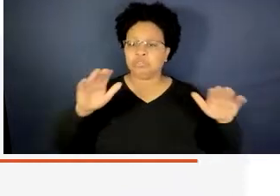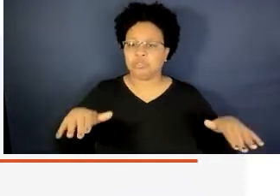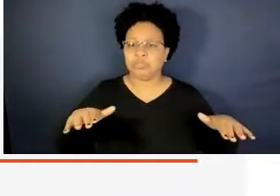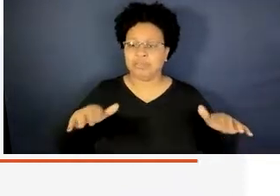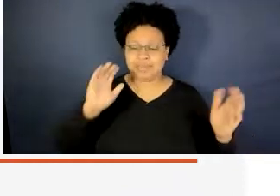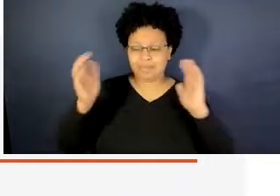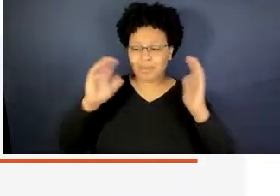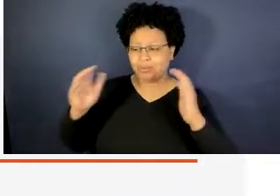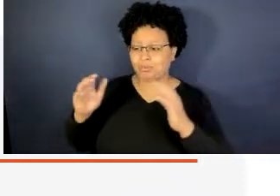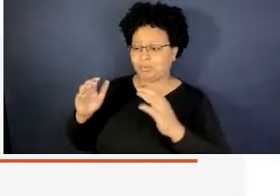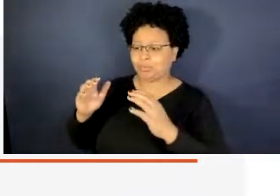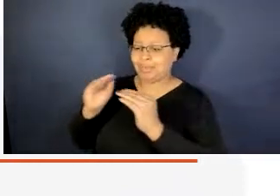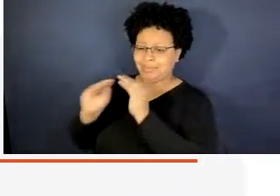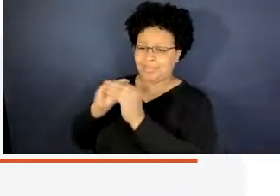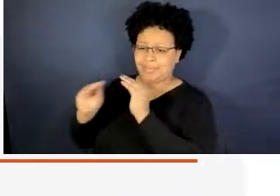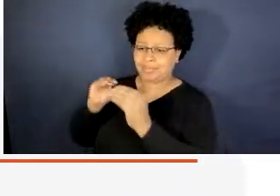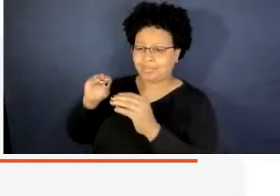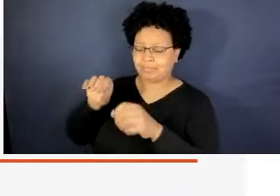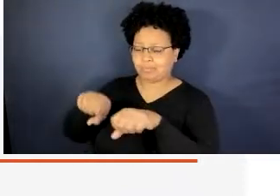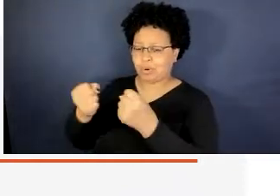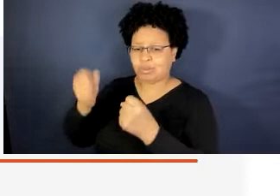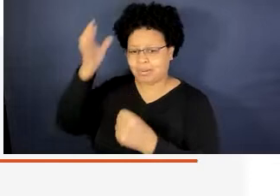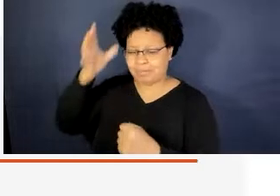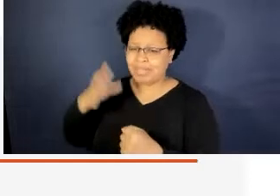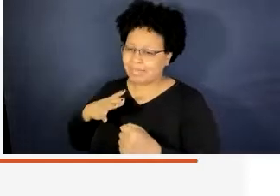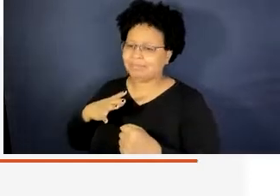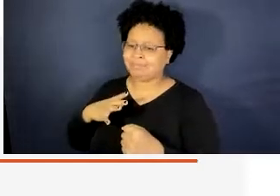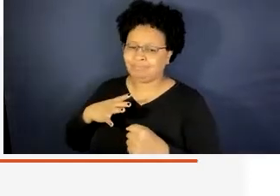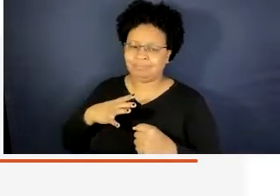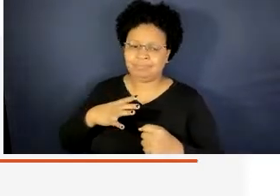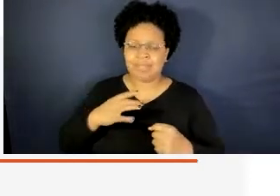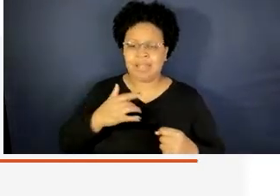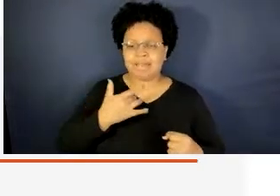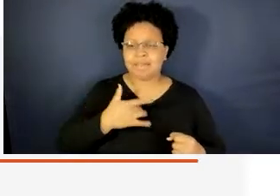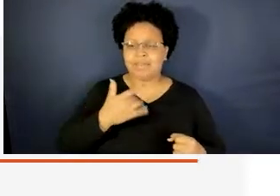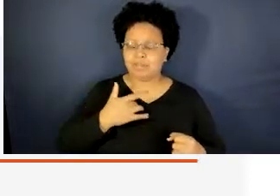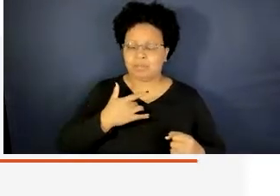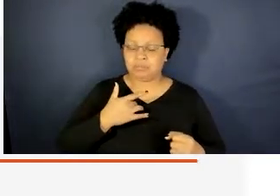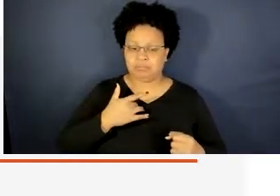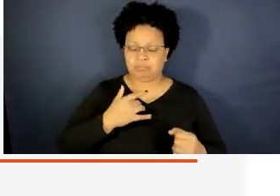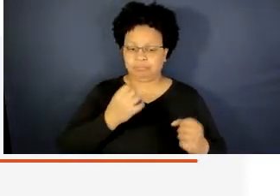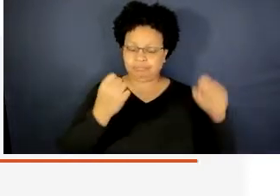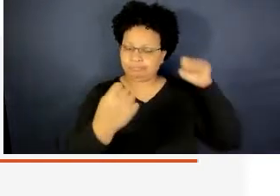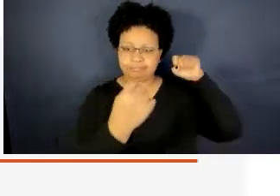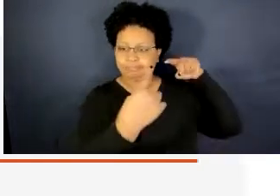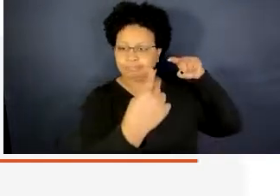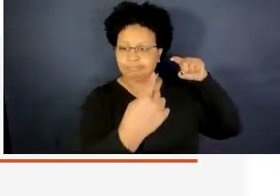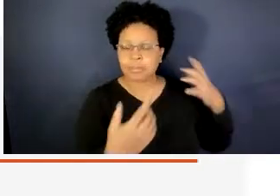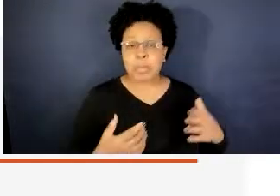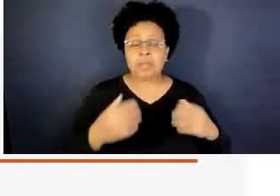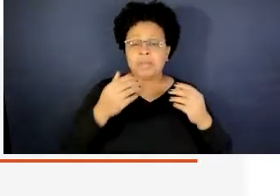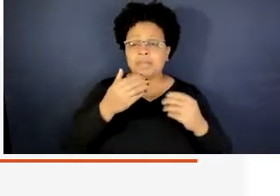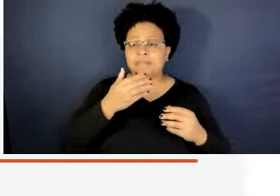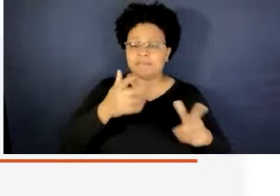a lot of times in my work, I find my work in alignment with this powerful statement. The quicker that we can address early